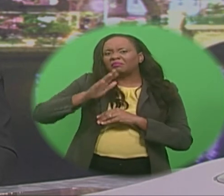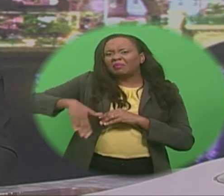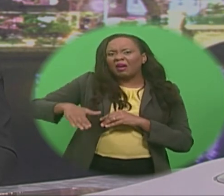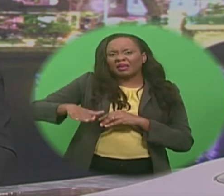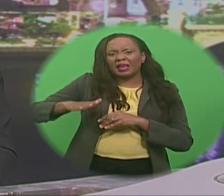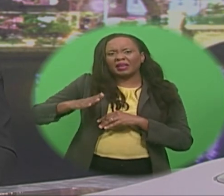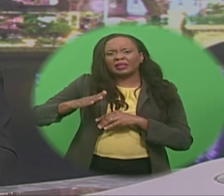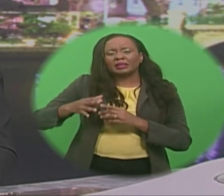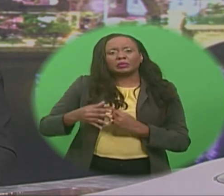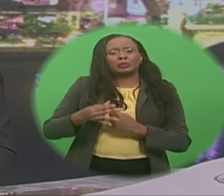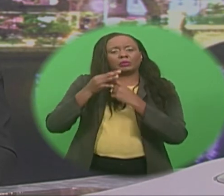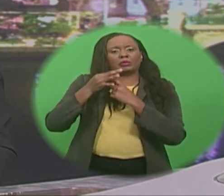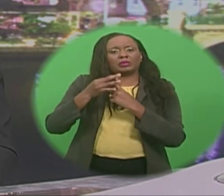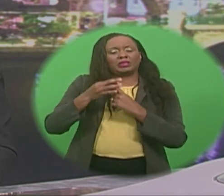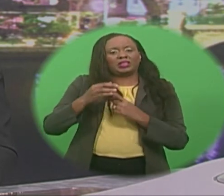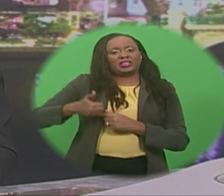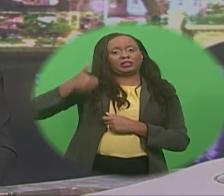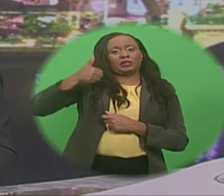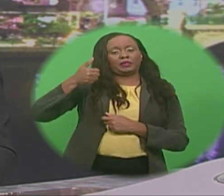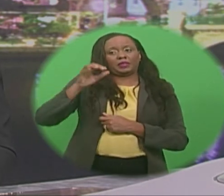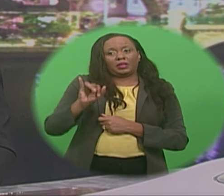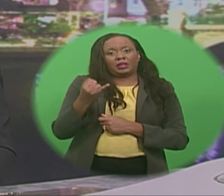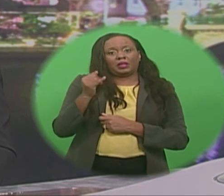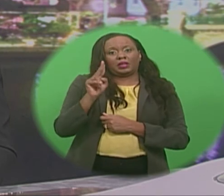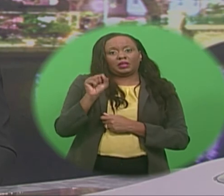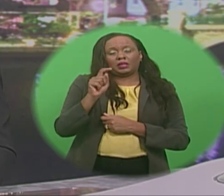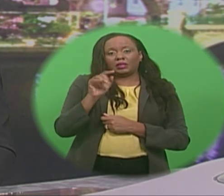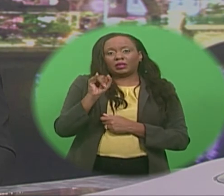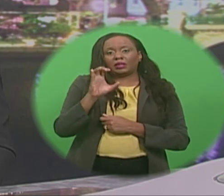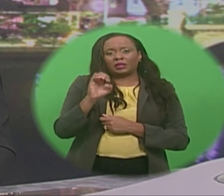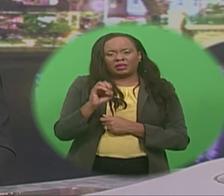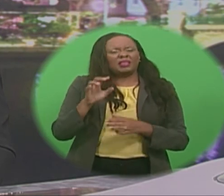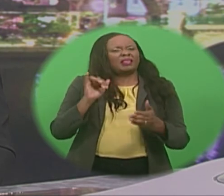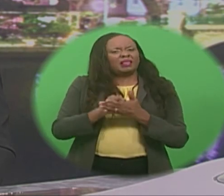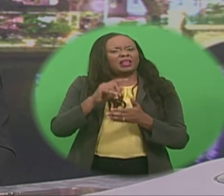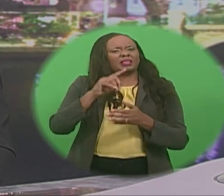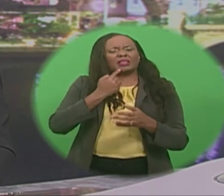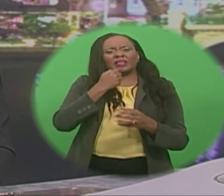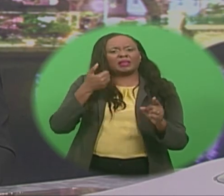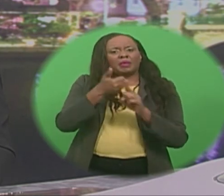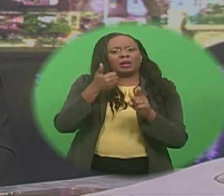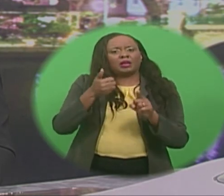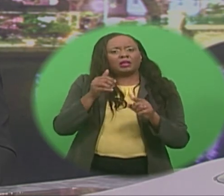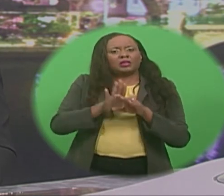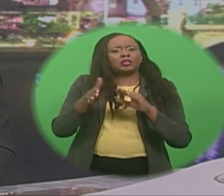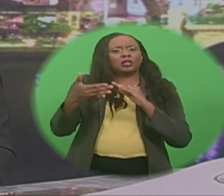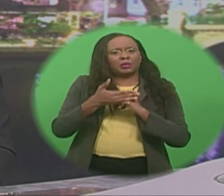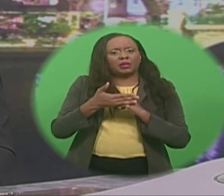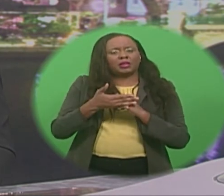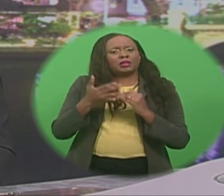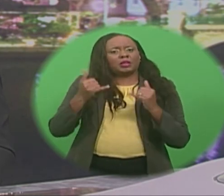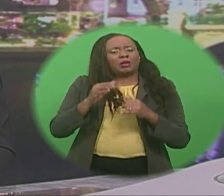negatively impact the way the country is seen when it comes to corruption. The warning comes as Jamaica moves up 15 places in the